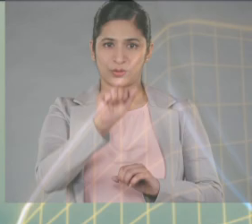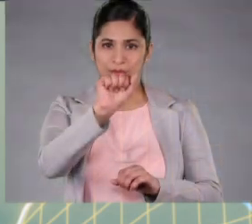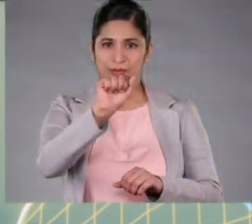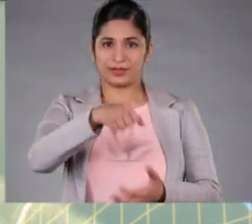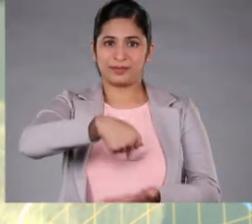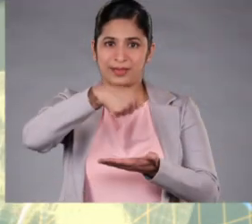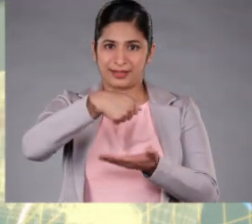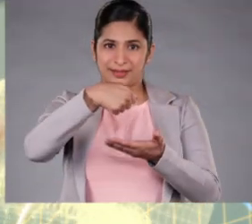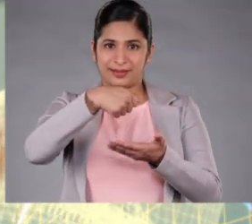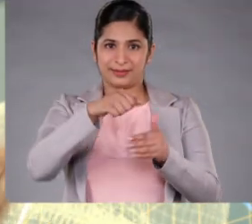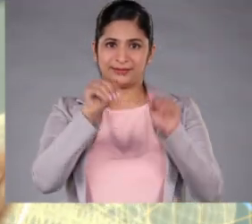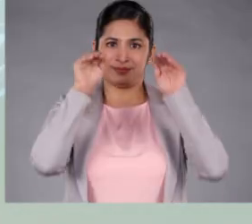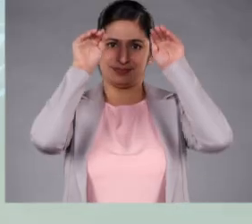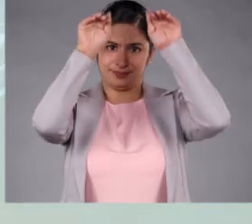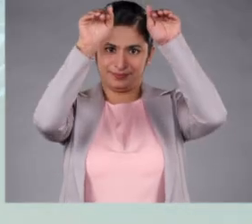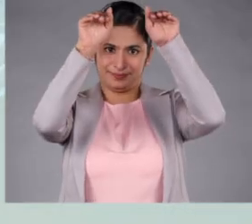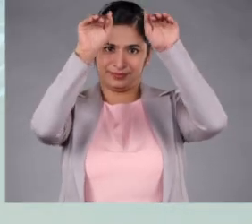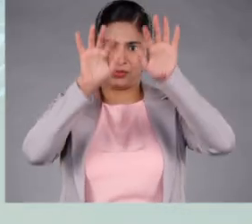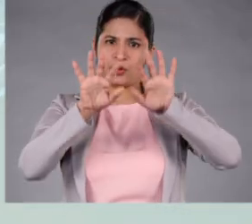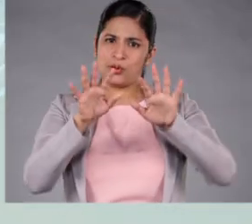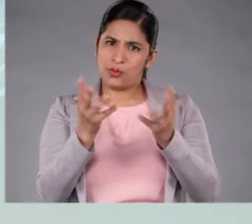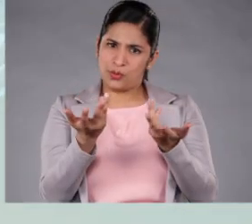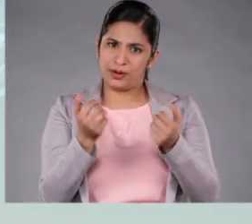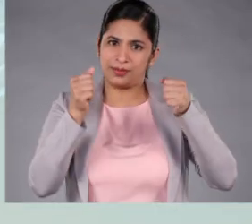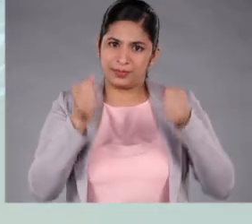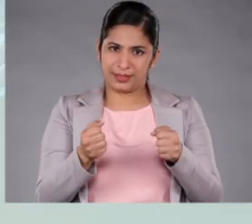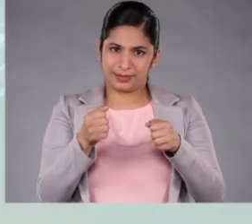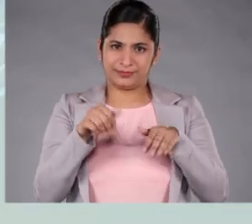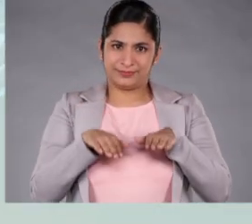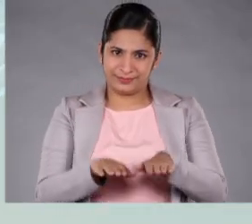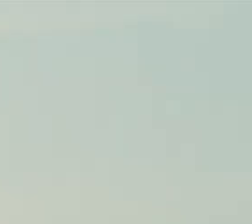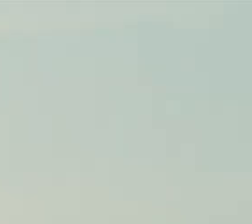You can store your luggage in the overhead bin or under the seat in front of you.